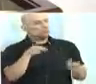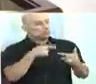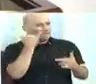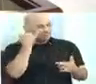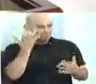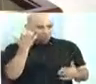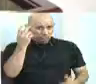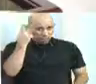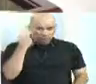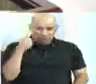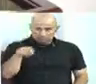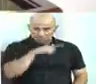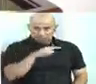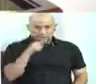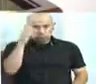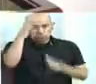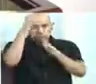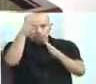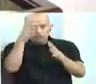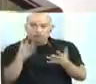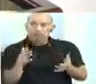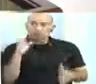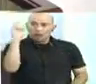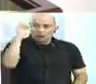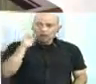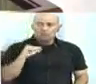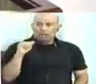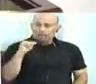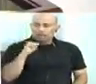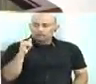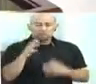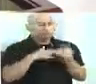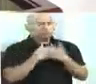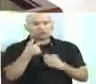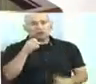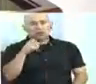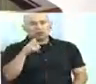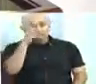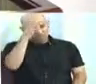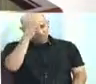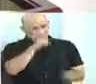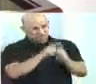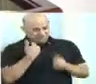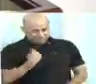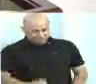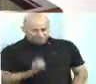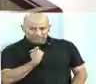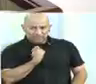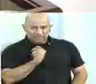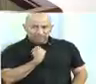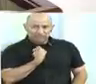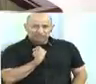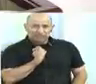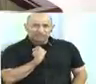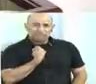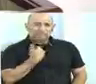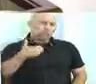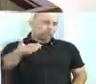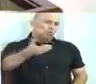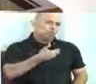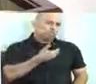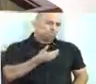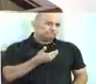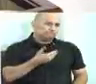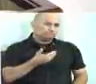you're a parent, a grandparent, an uncle or an aunt, or even a godfather like myself, that we welcome you